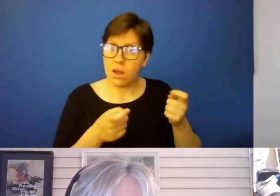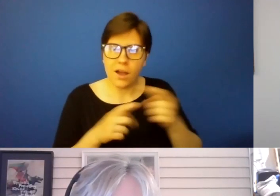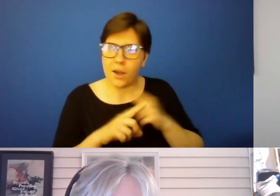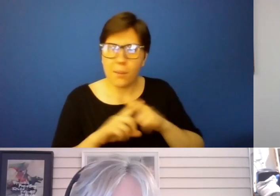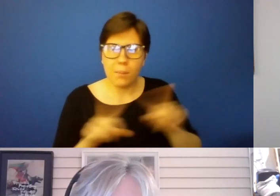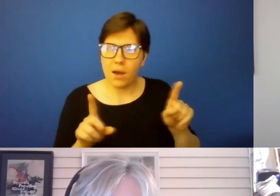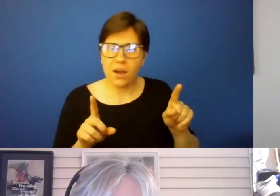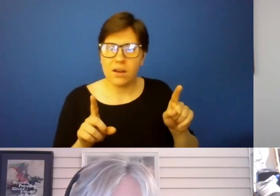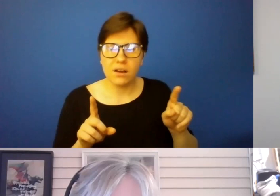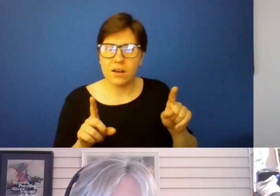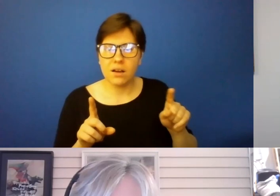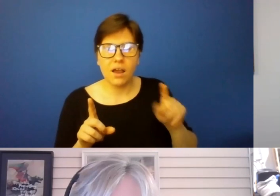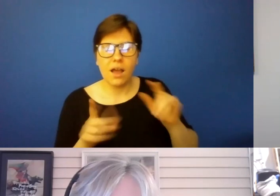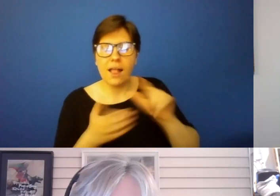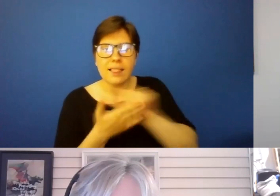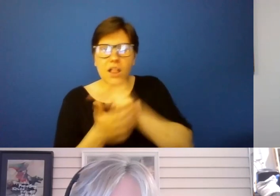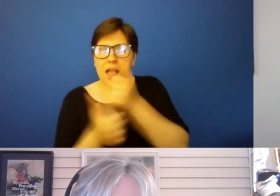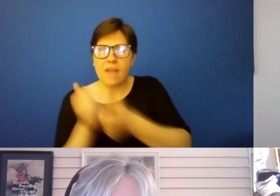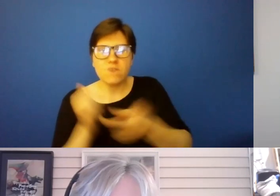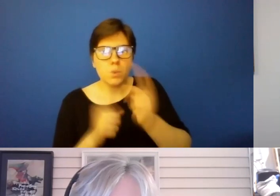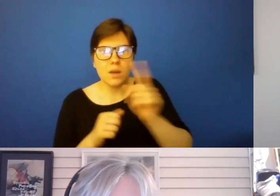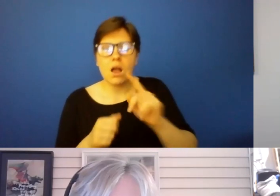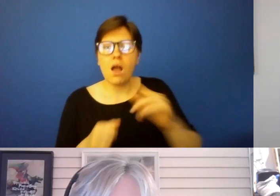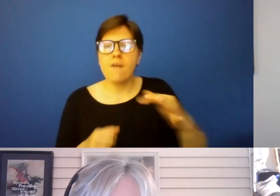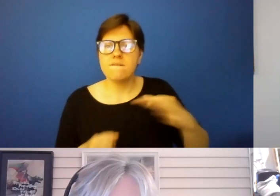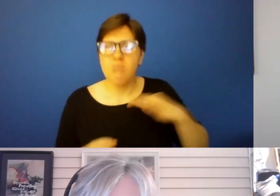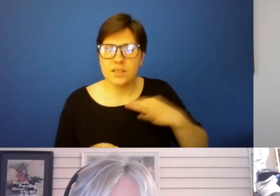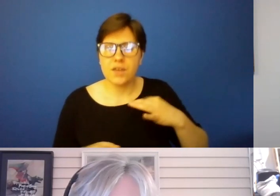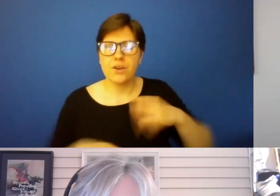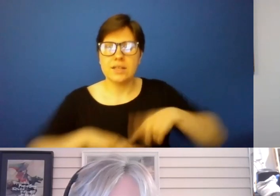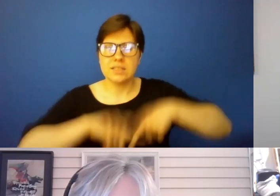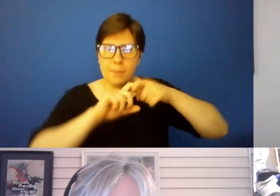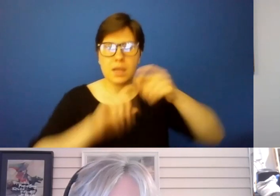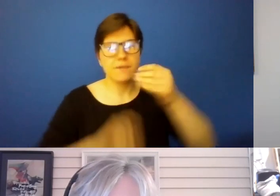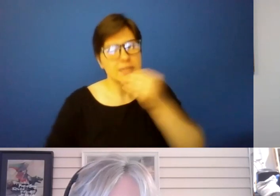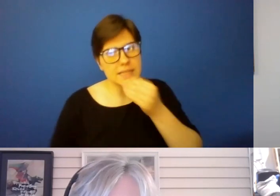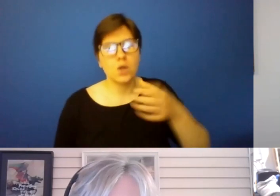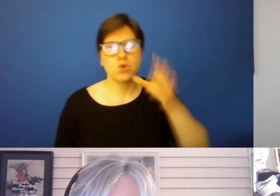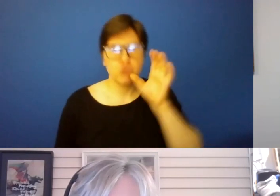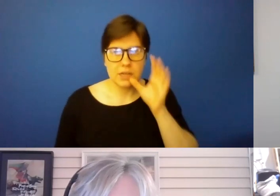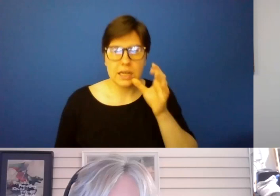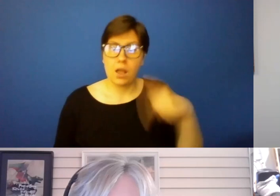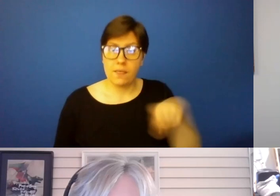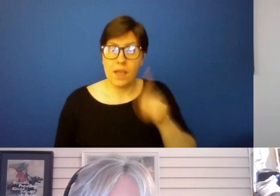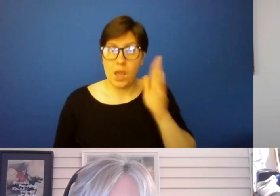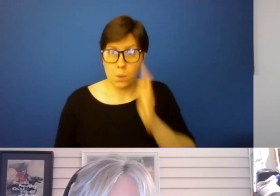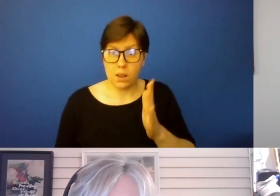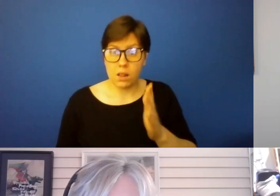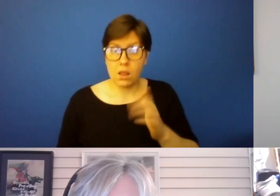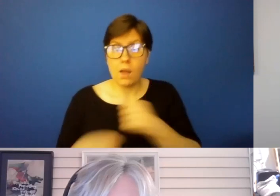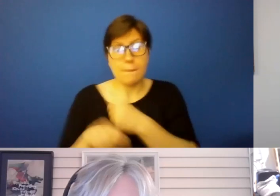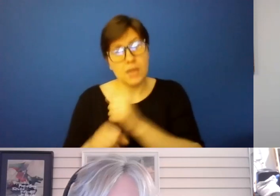is legal everywhere, voluntary stopping of eating and drinking, and they will make you